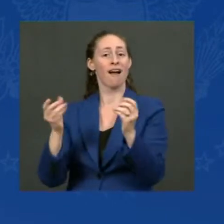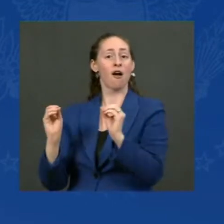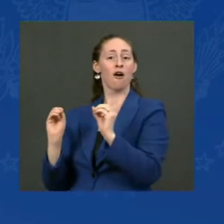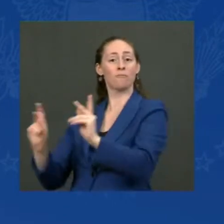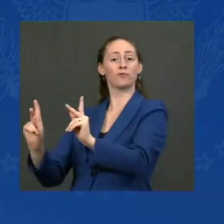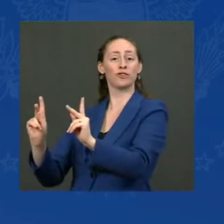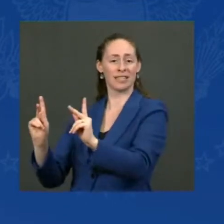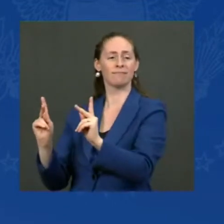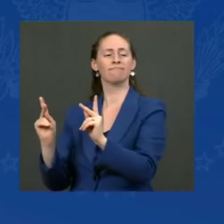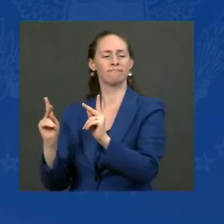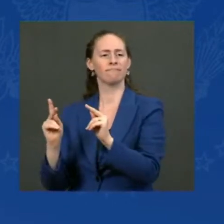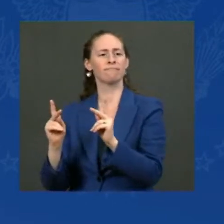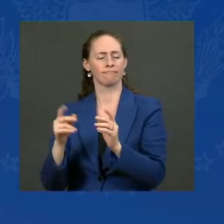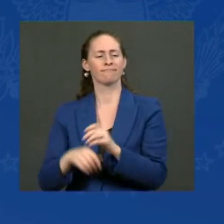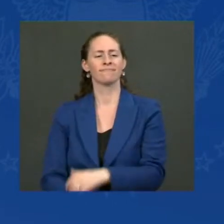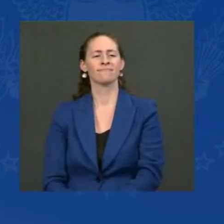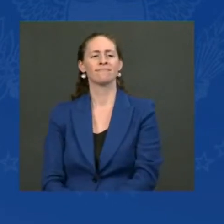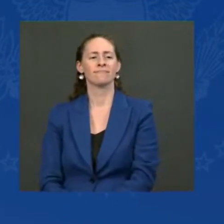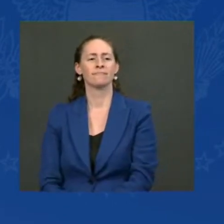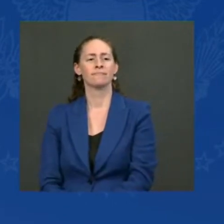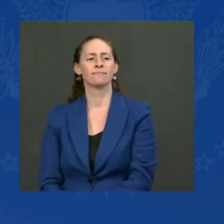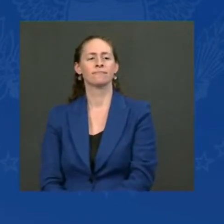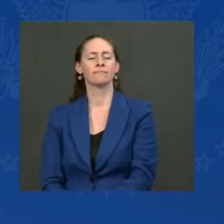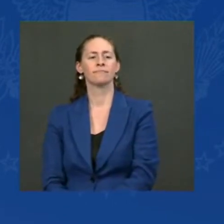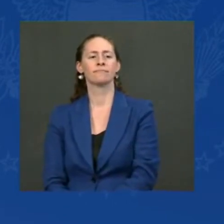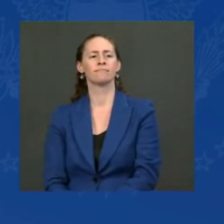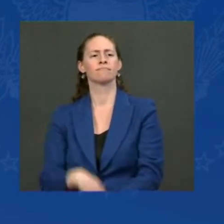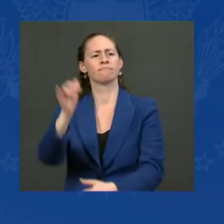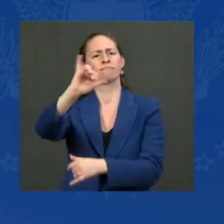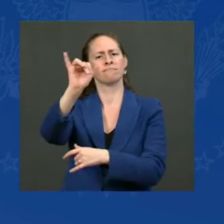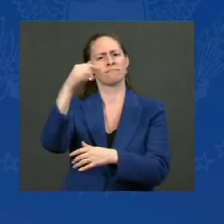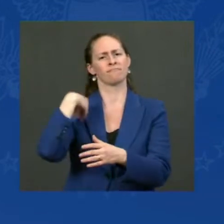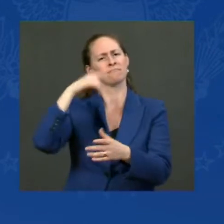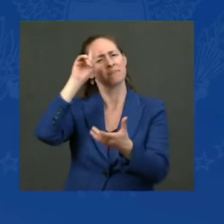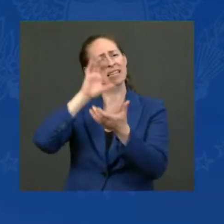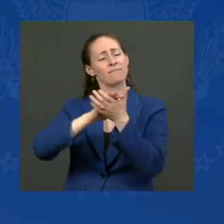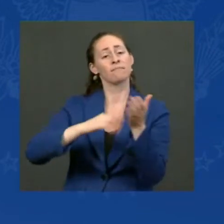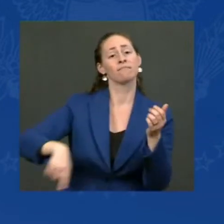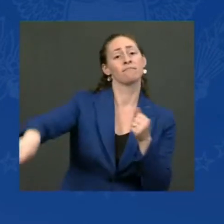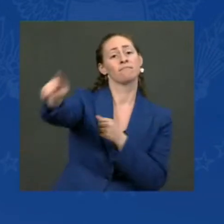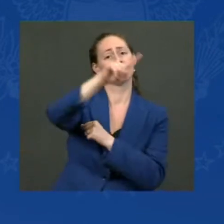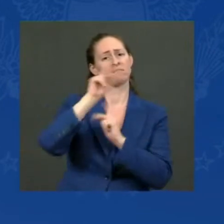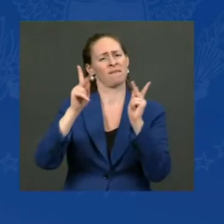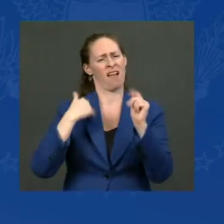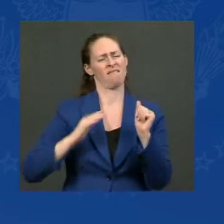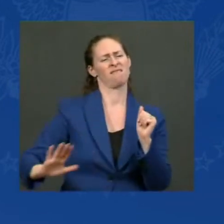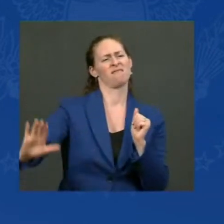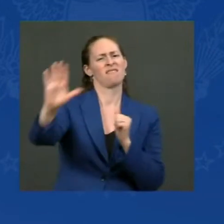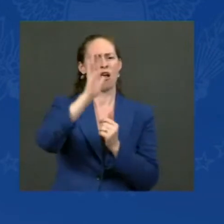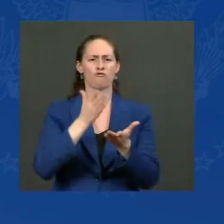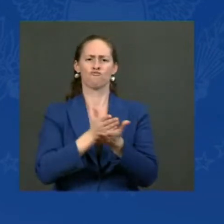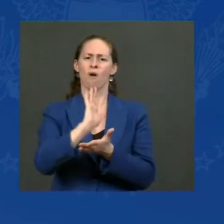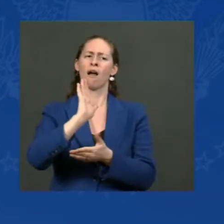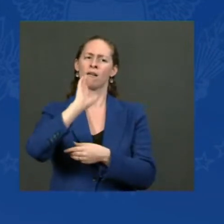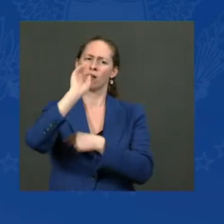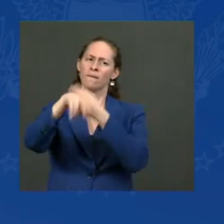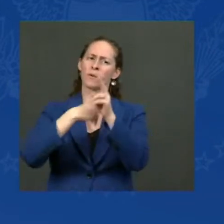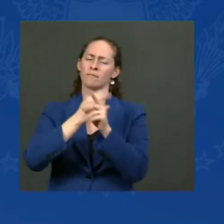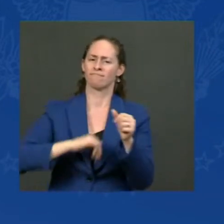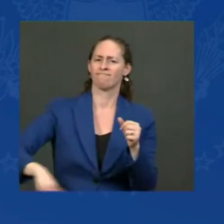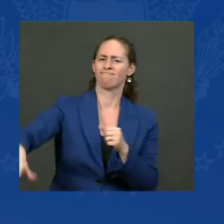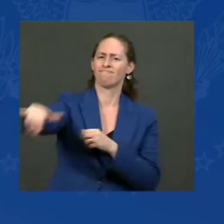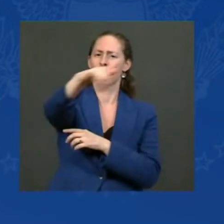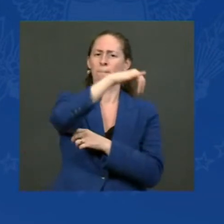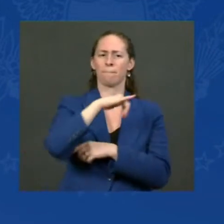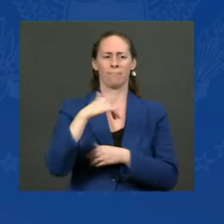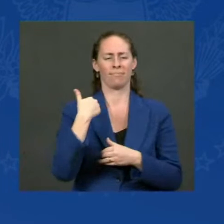and a belief in the universal rights of all people. It's stamped into our DNA as a nation, and